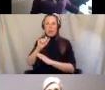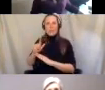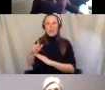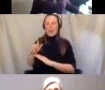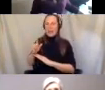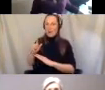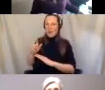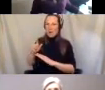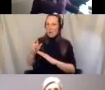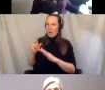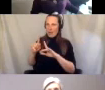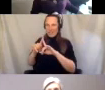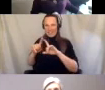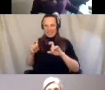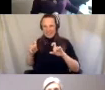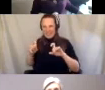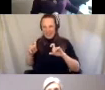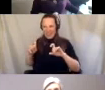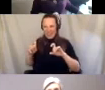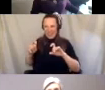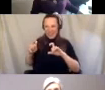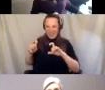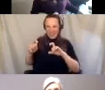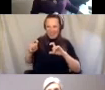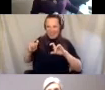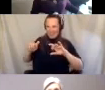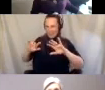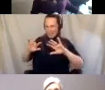different platforms. And